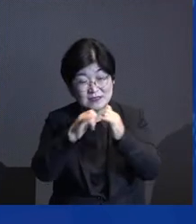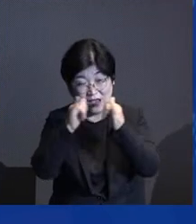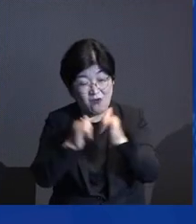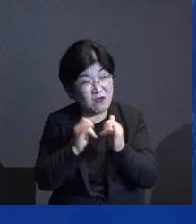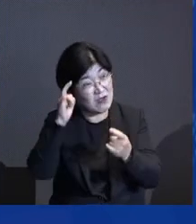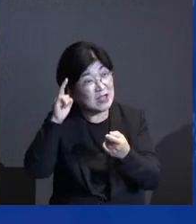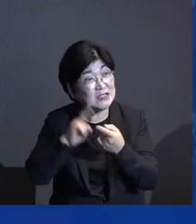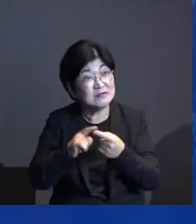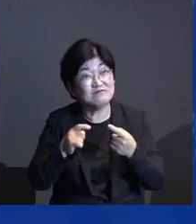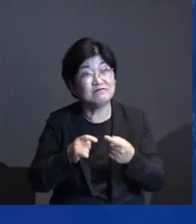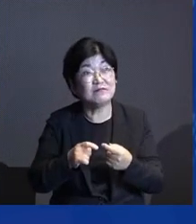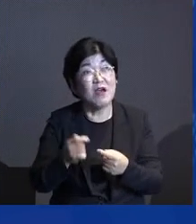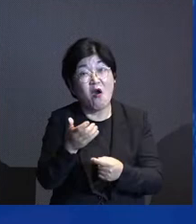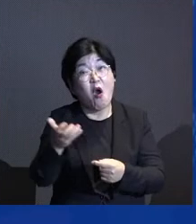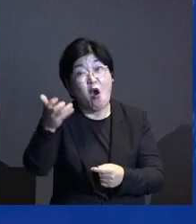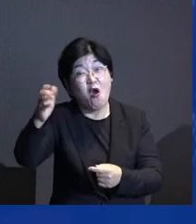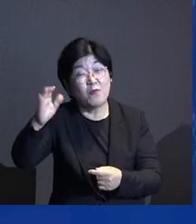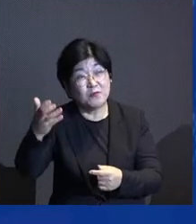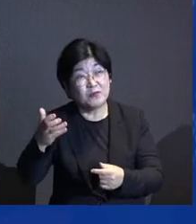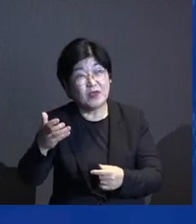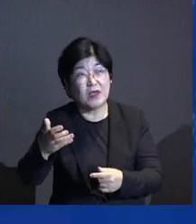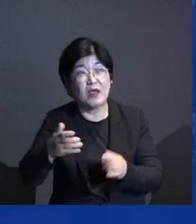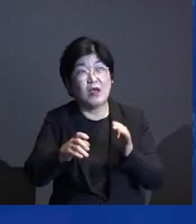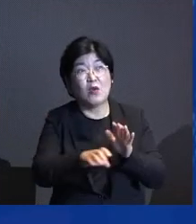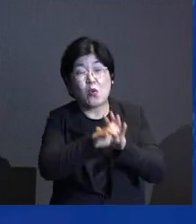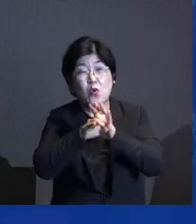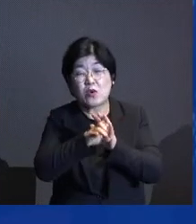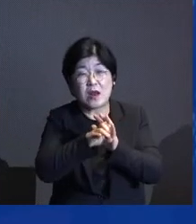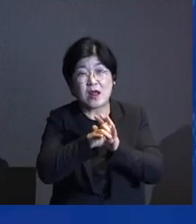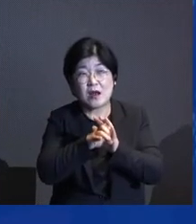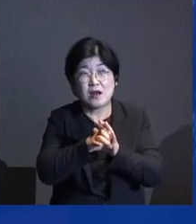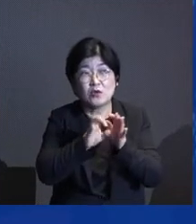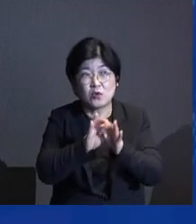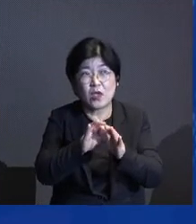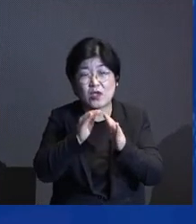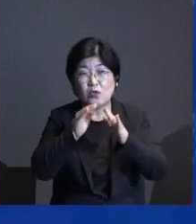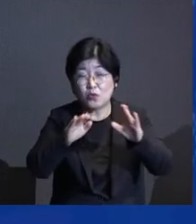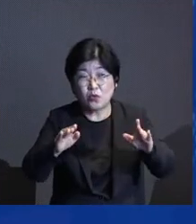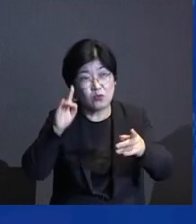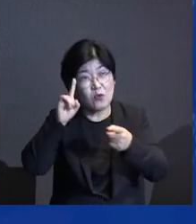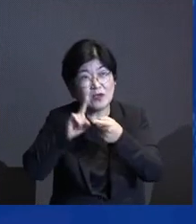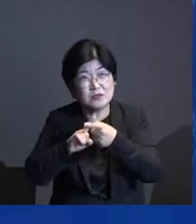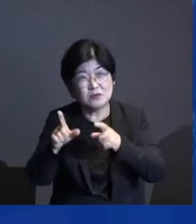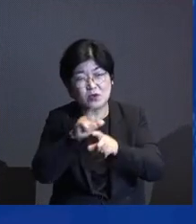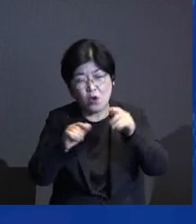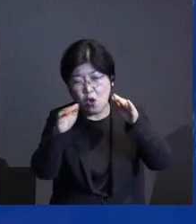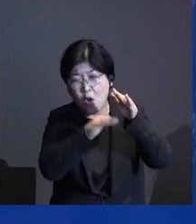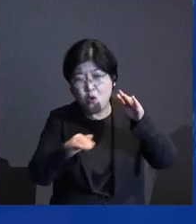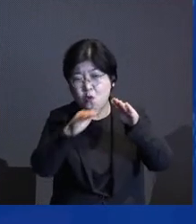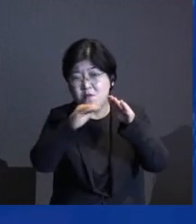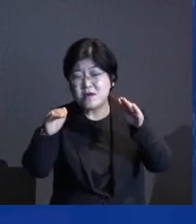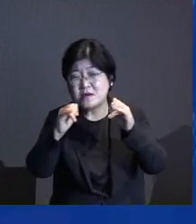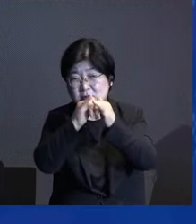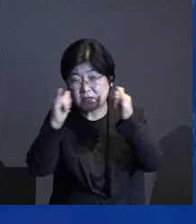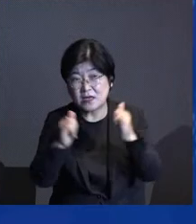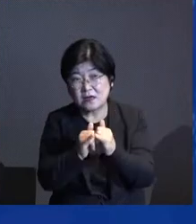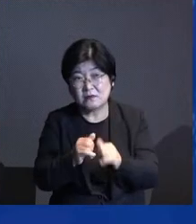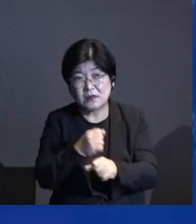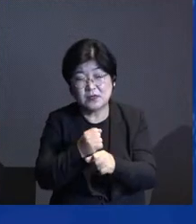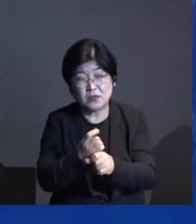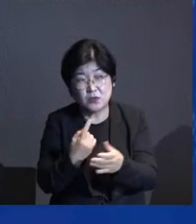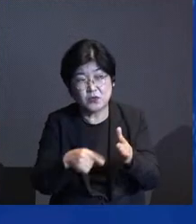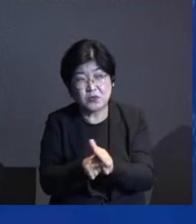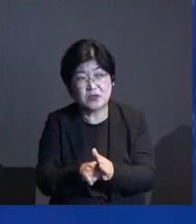COVID-19 pandemic is an opportunity for wider debates and around community building and for more